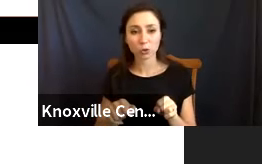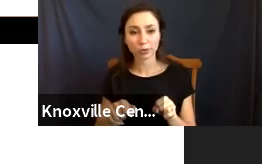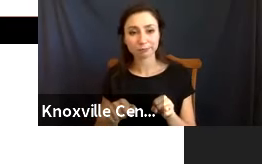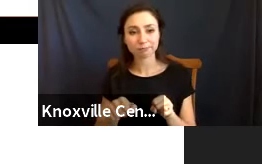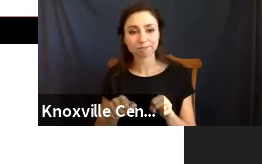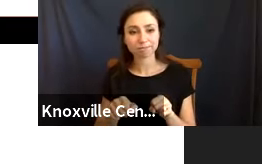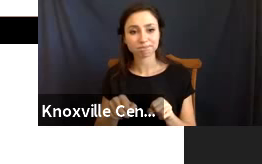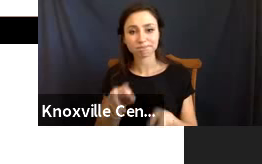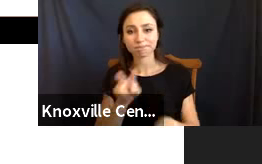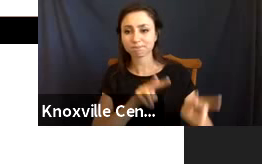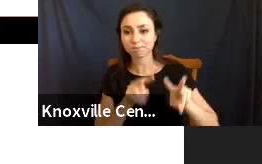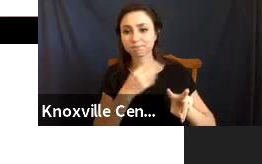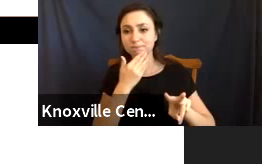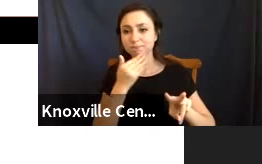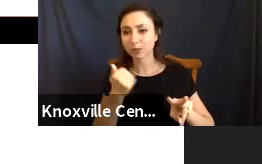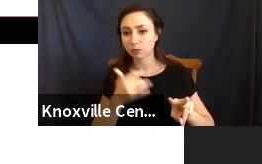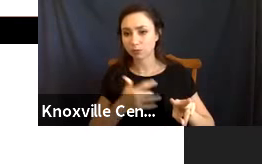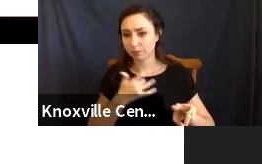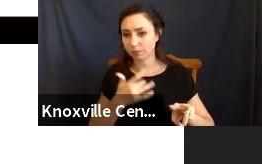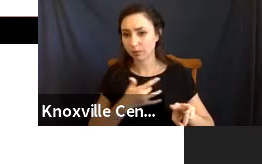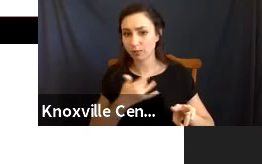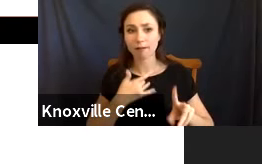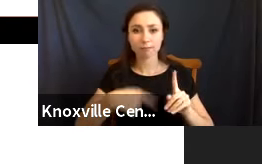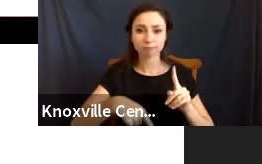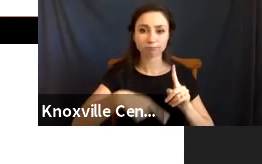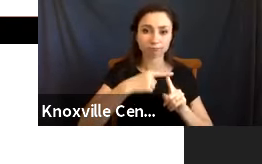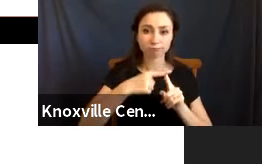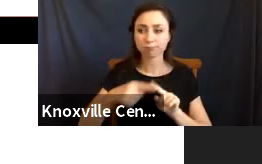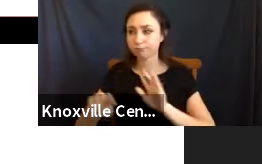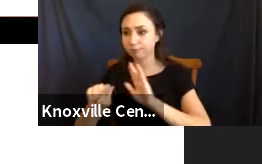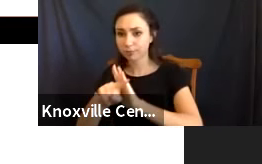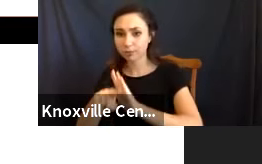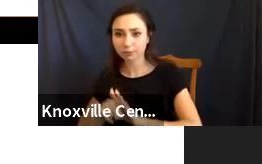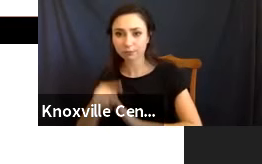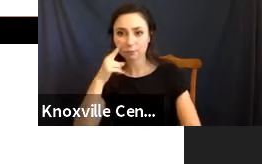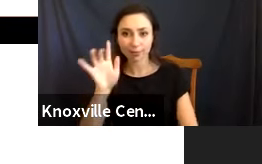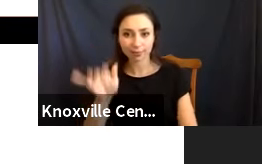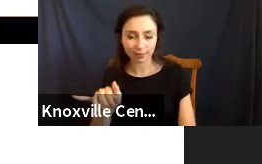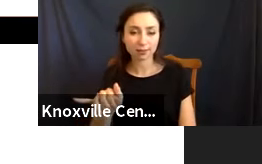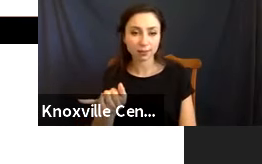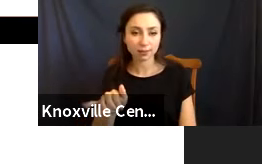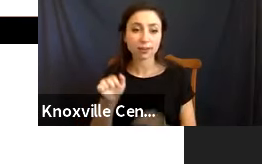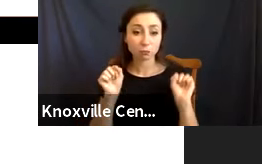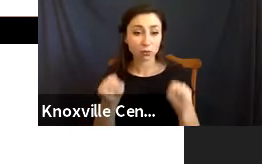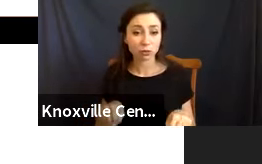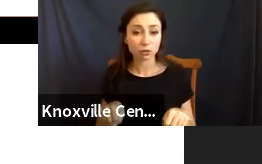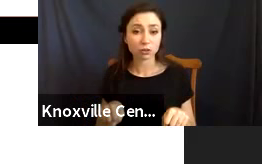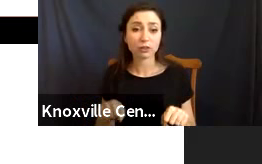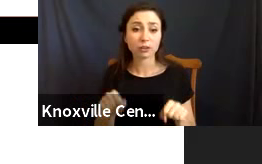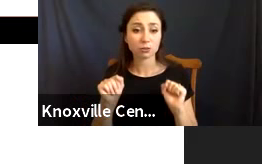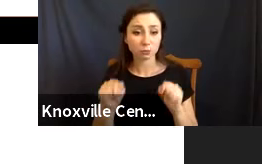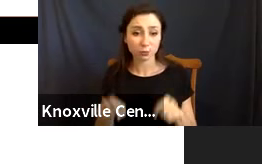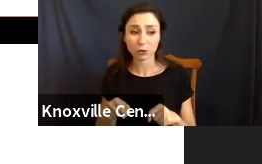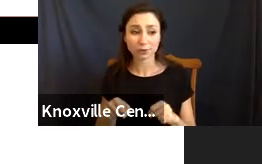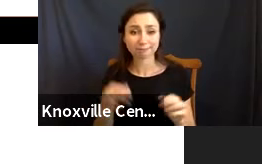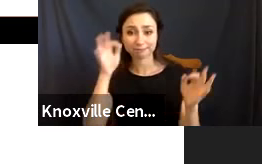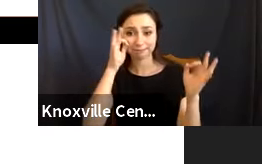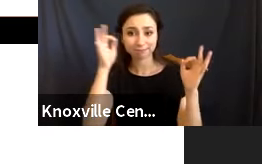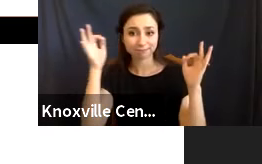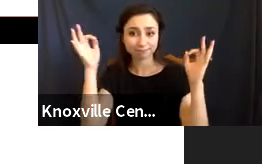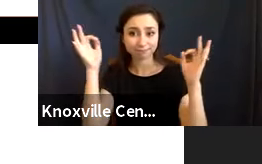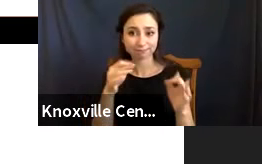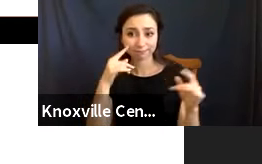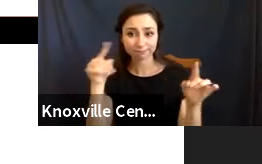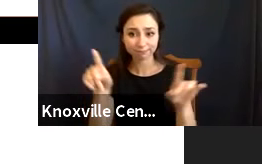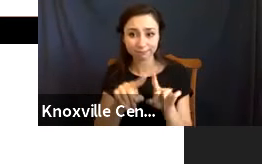of the pros and cons, and you could as well. And we could, we could kind of land at a point that the board